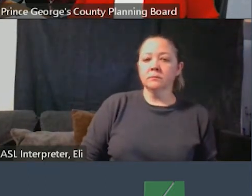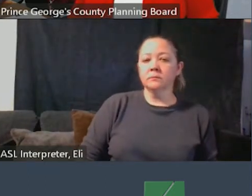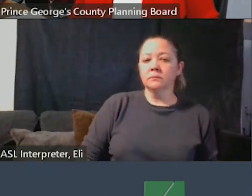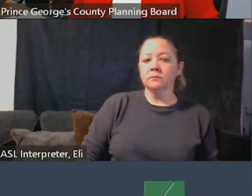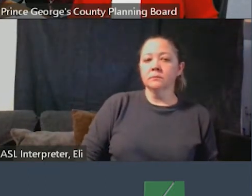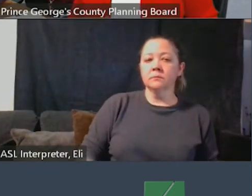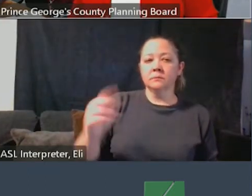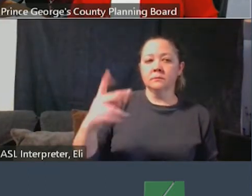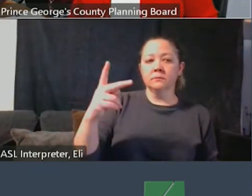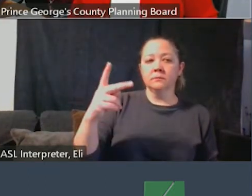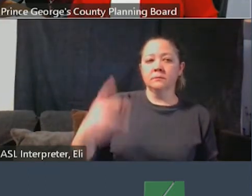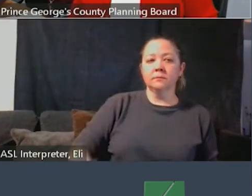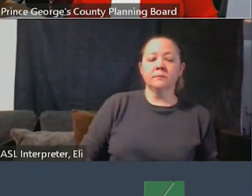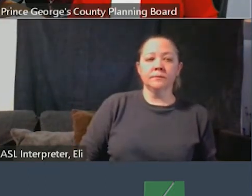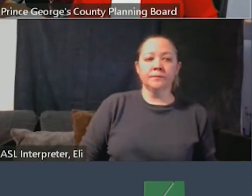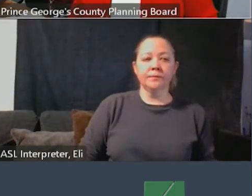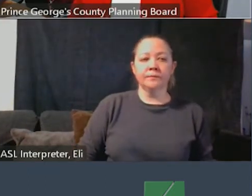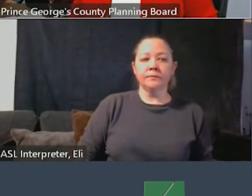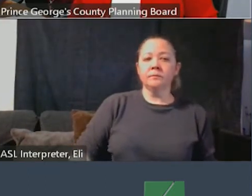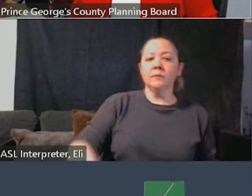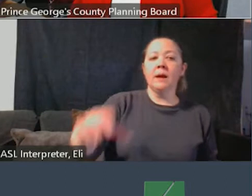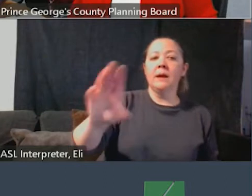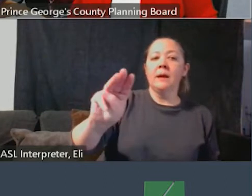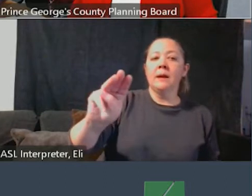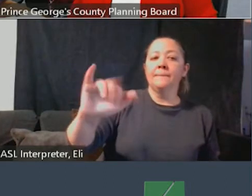Okay. Michelle Brown?